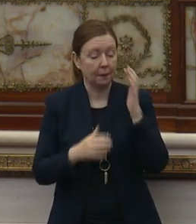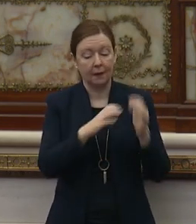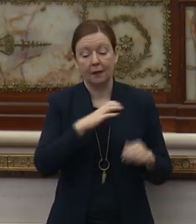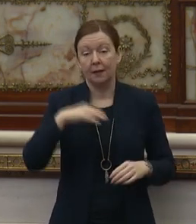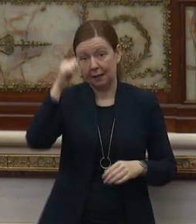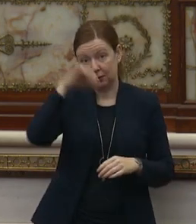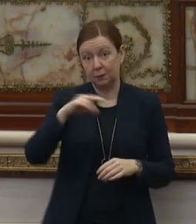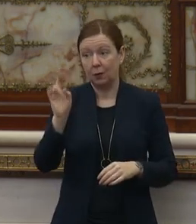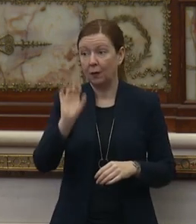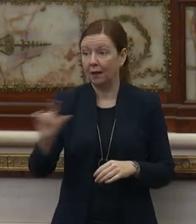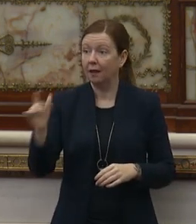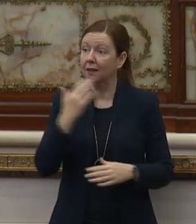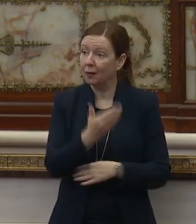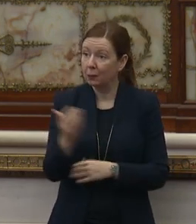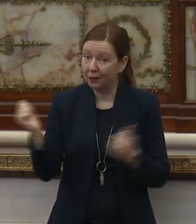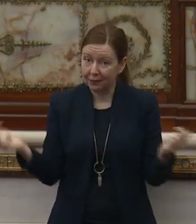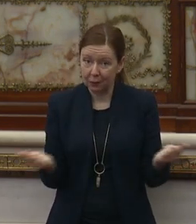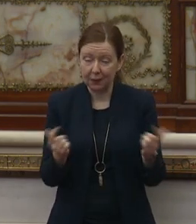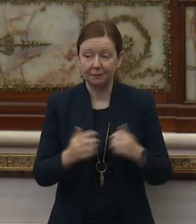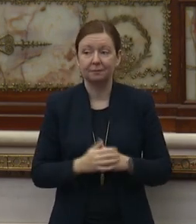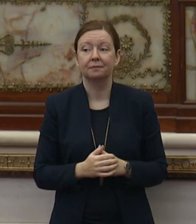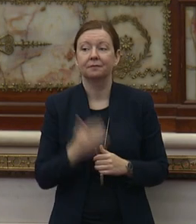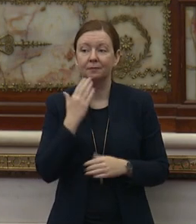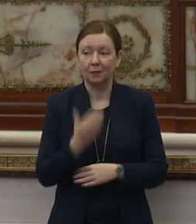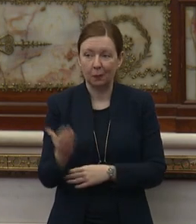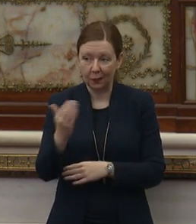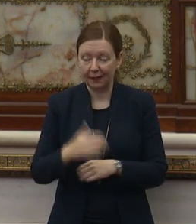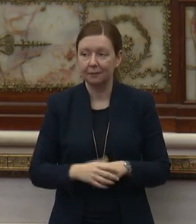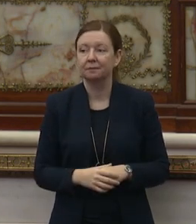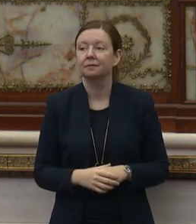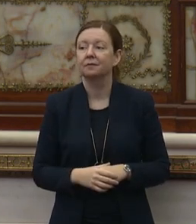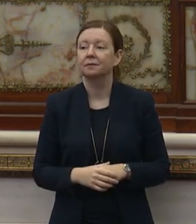Councilman O'Neill. Good morning, everyone. Morning, Councilman.